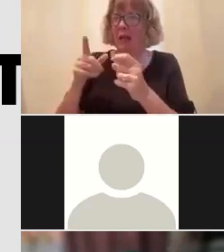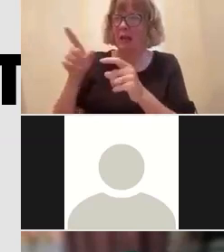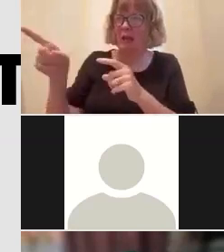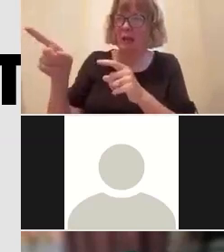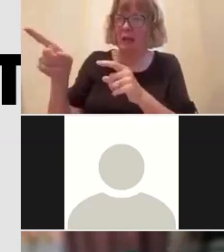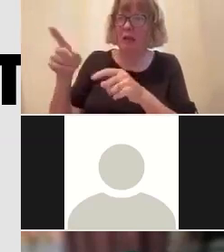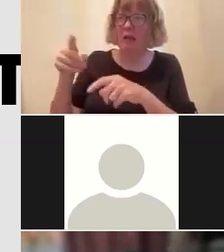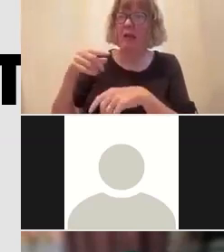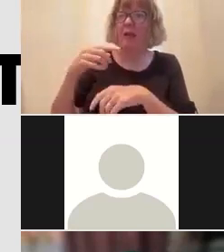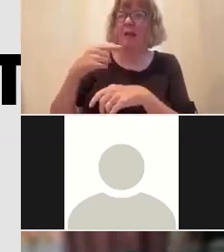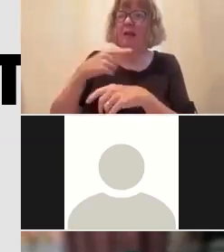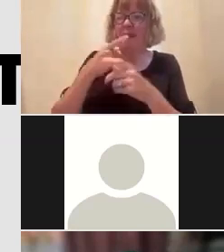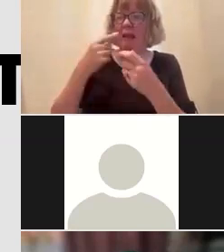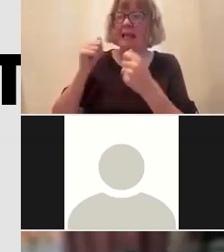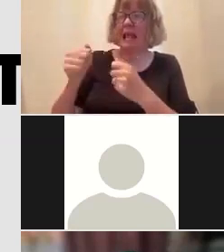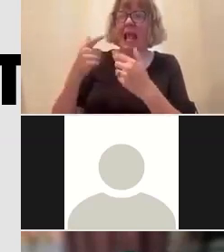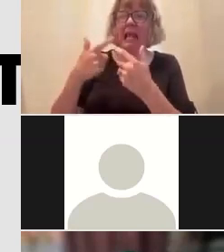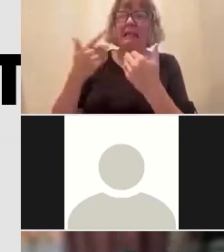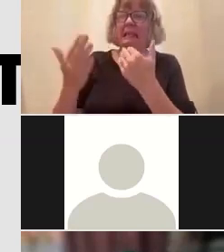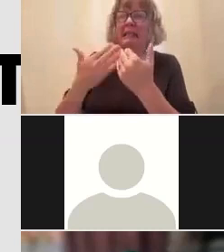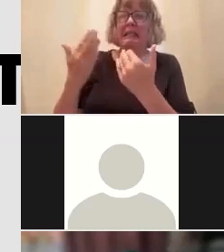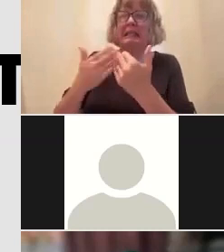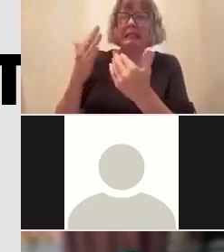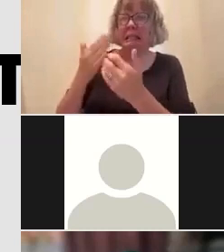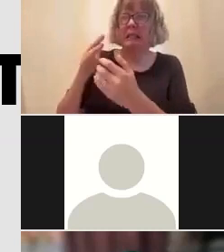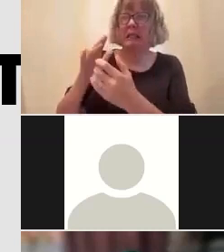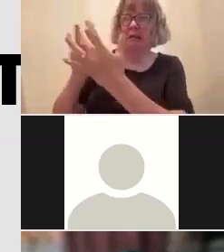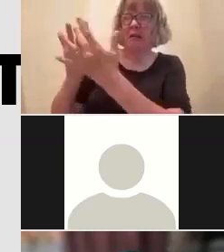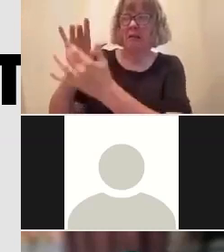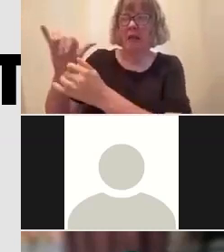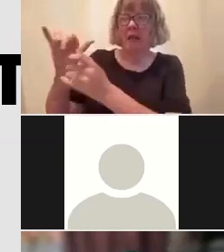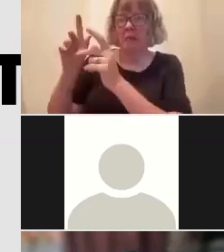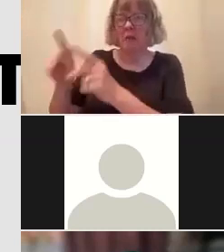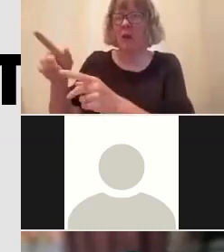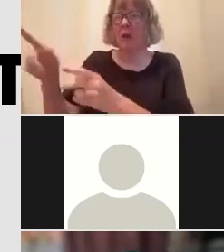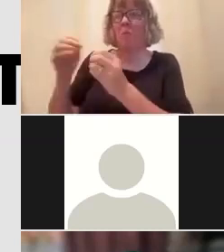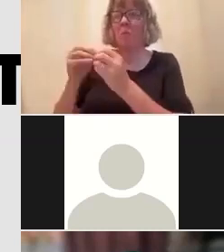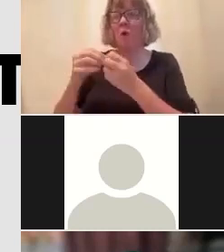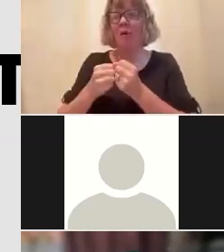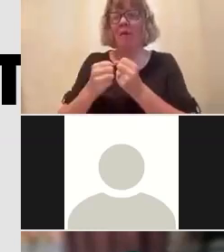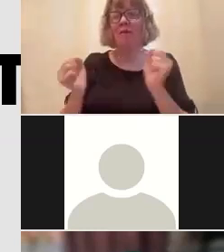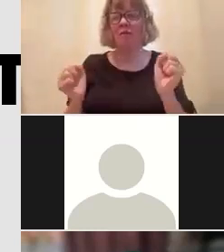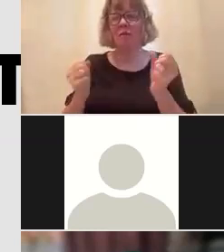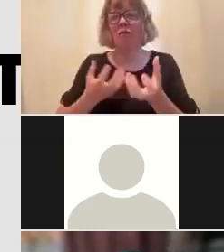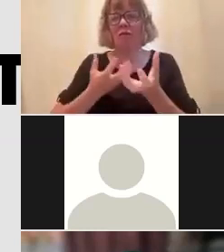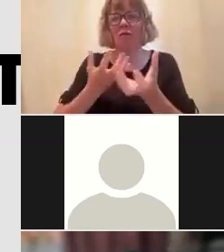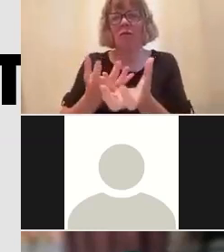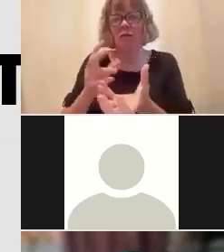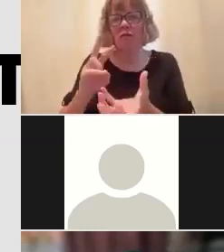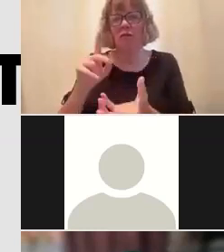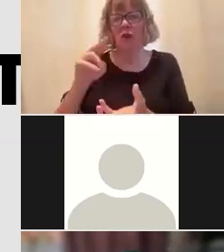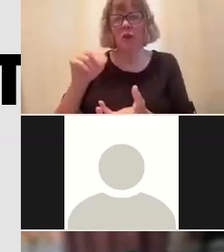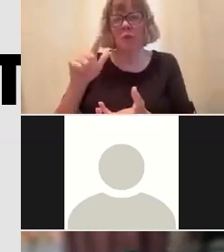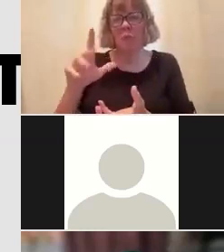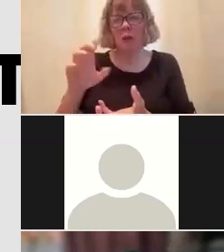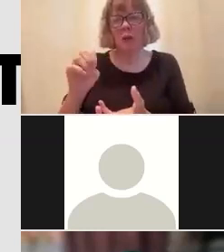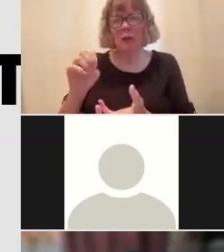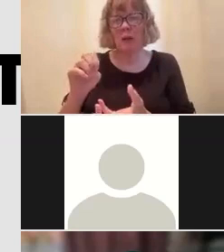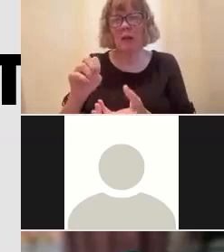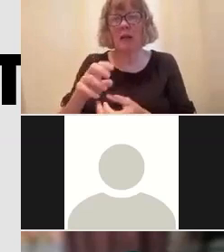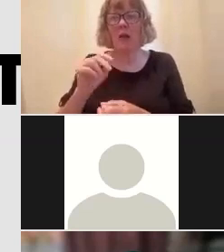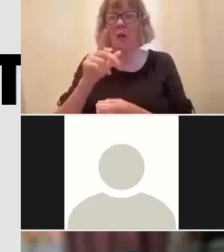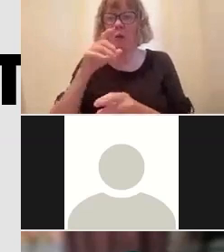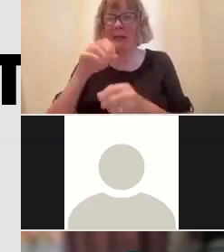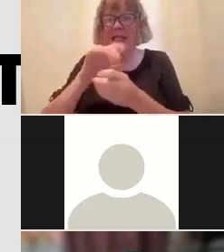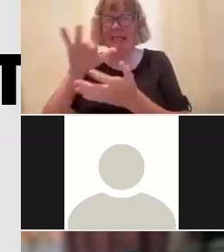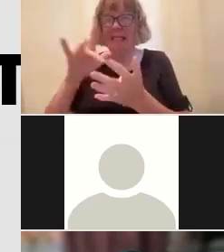can easily discredit, and who is vulnerable to sexual violence. And the people at the center of that Venn diagram